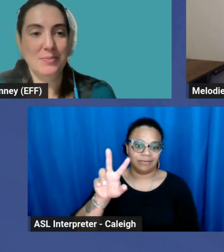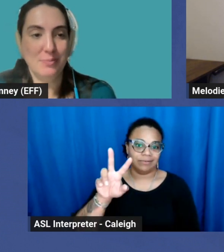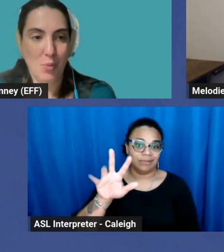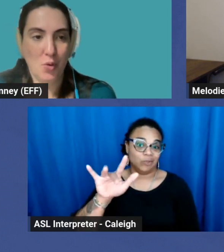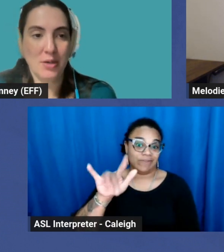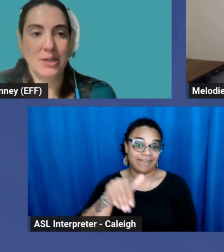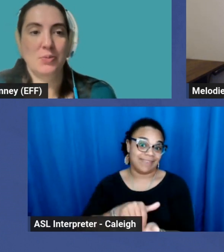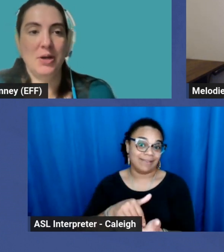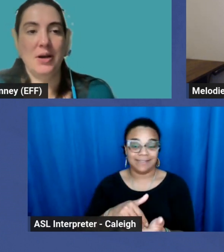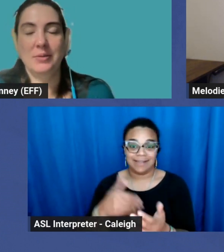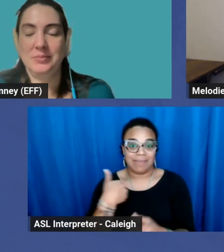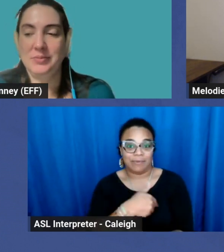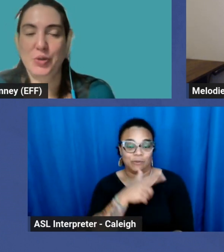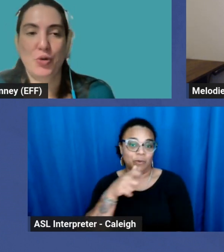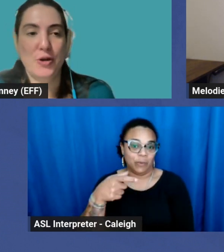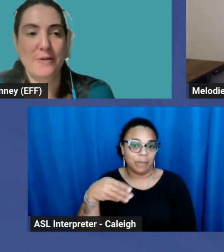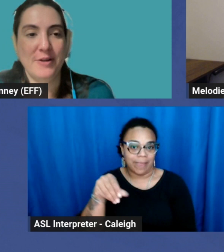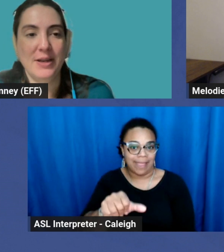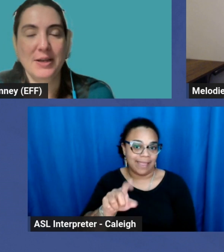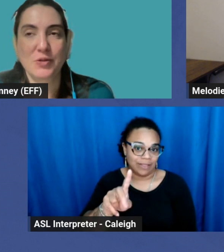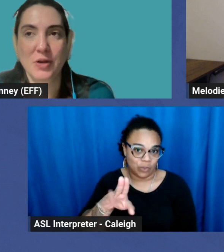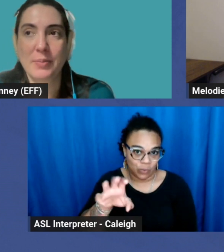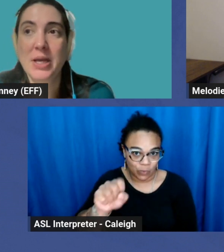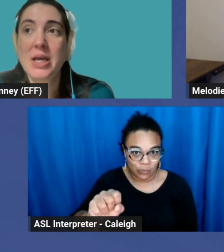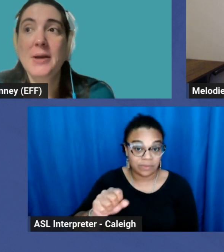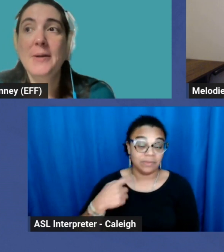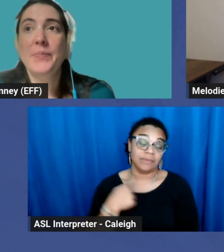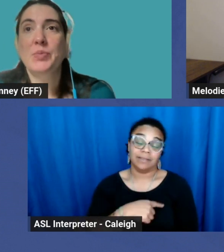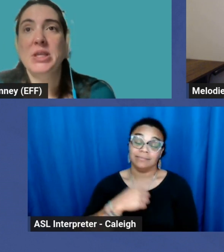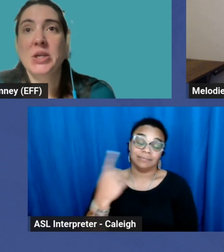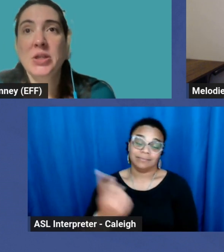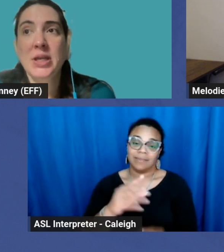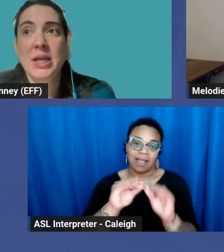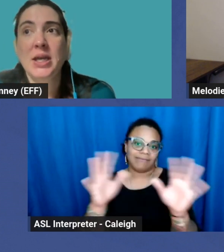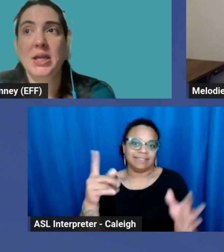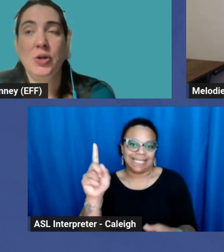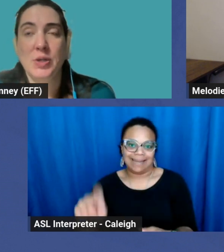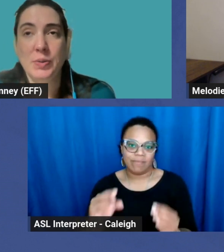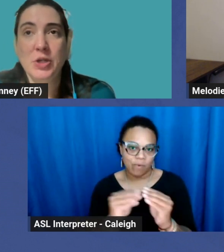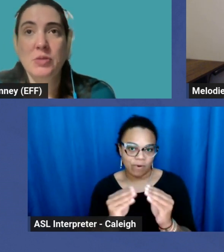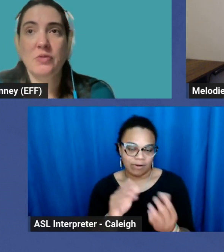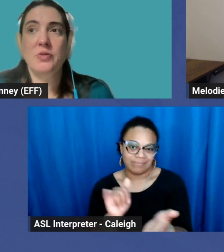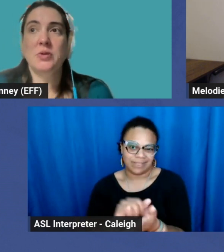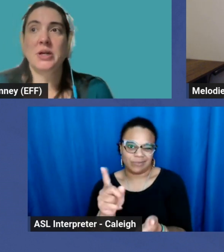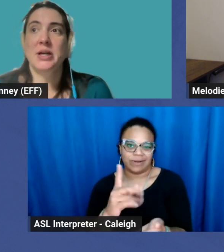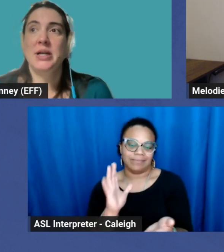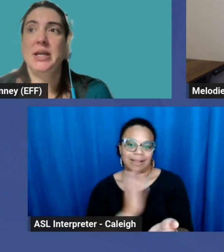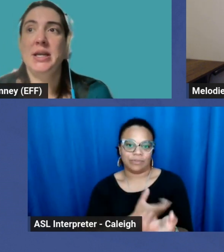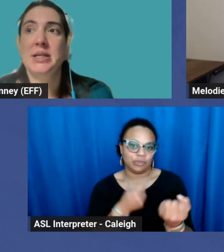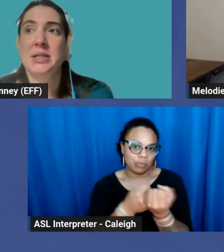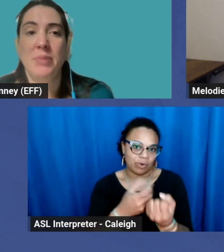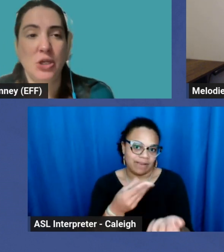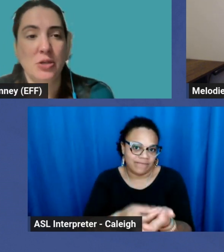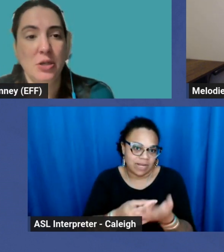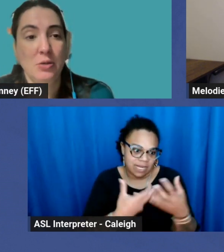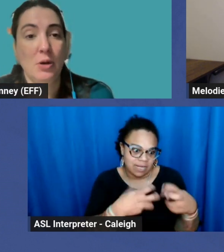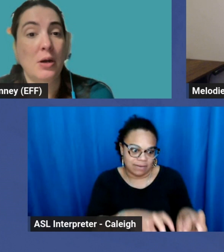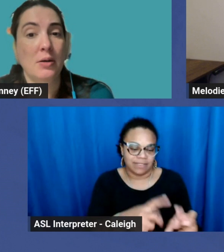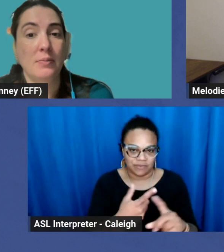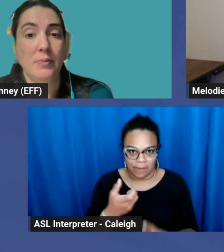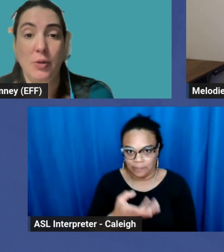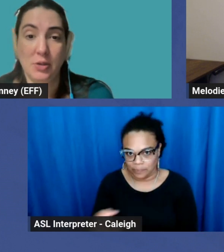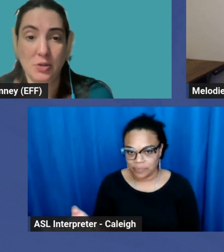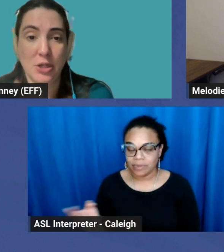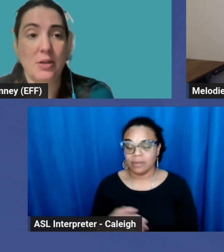need more. That's where our support and our funding comes from. But the other thing, as we mentioned before, is make sure that you